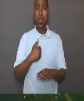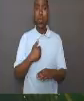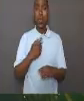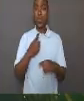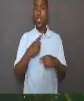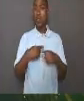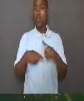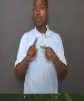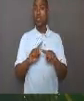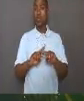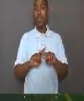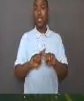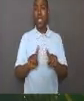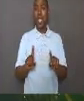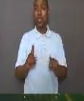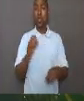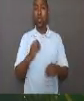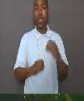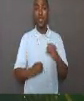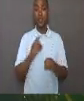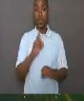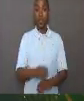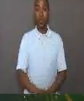different kind of organism.